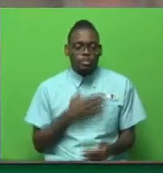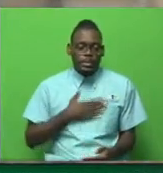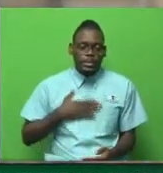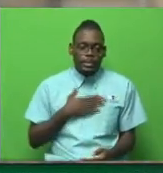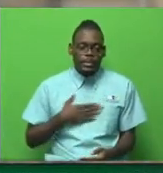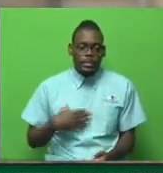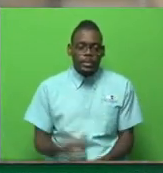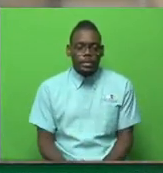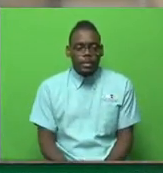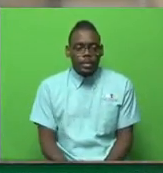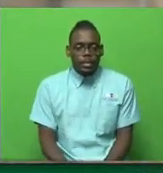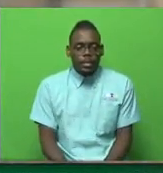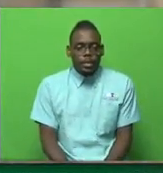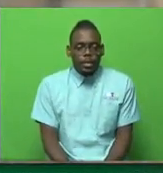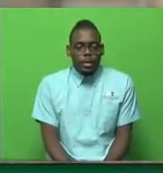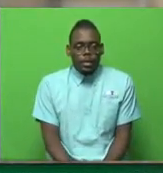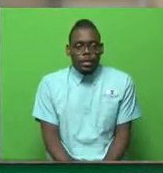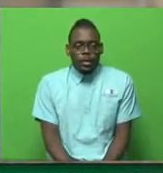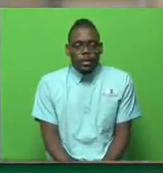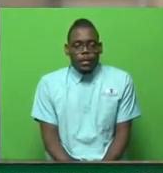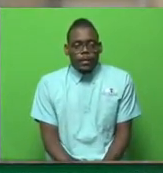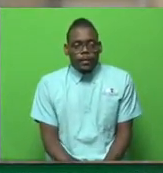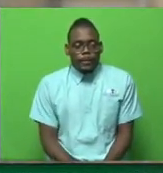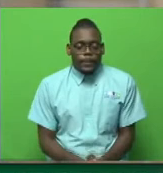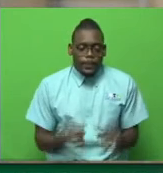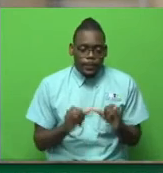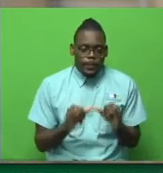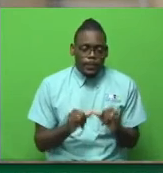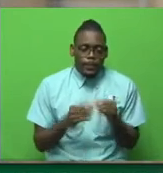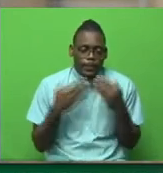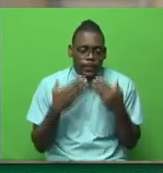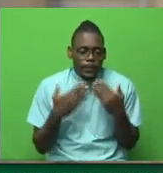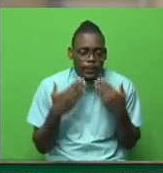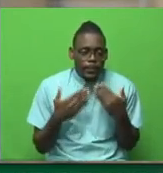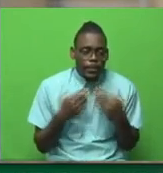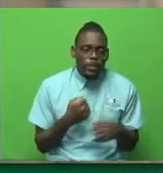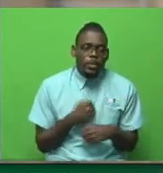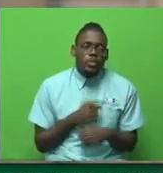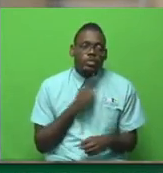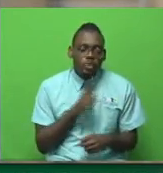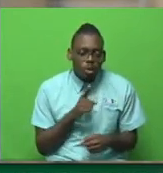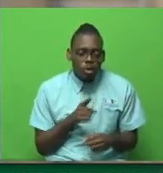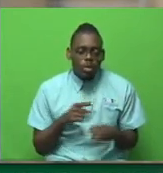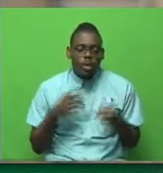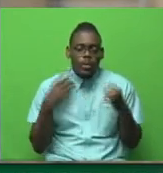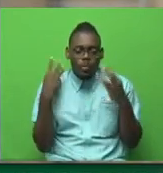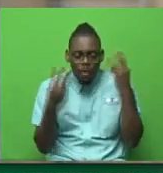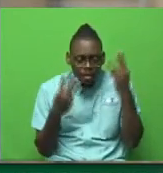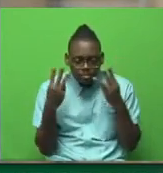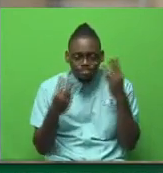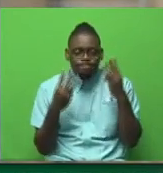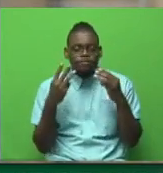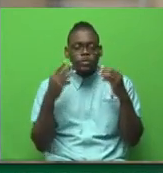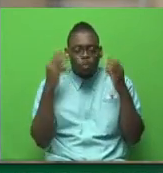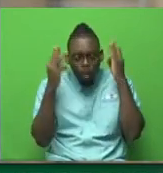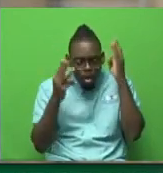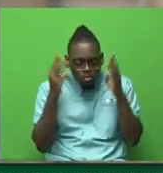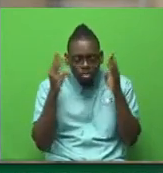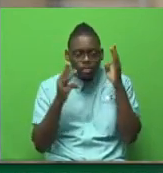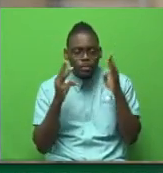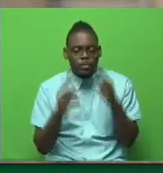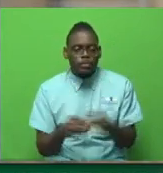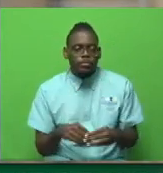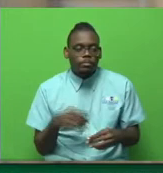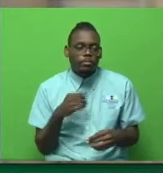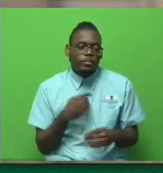thank you Mr Deputy speaker I'm not sure what they're so worried about the the member of spoke about trust but I guarantee you